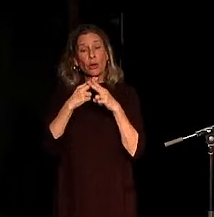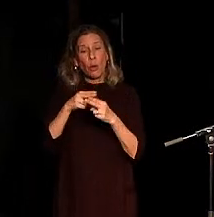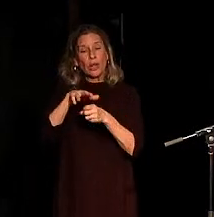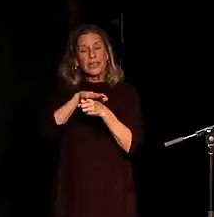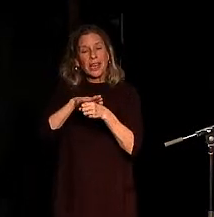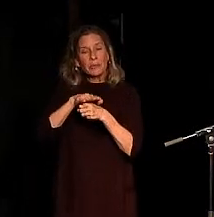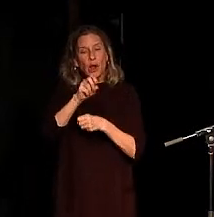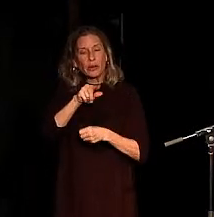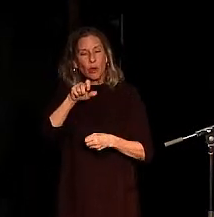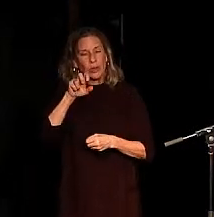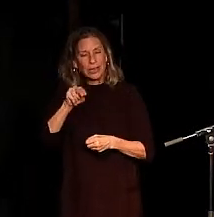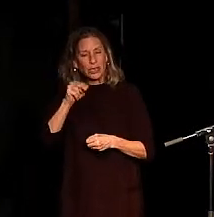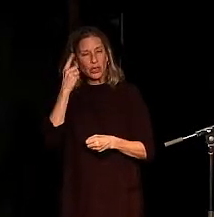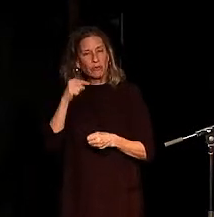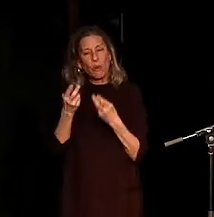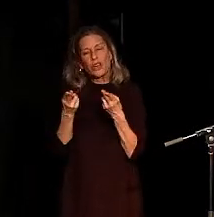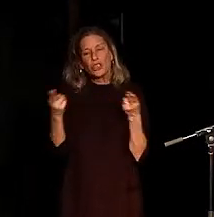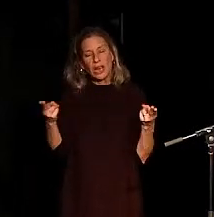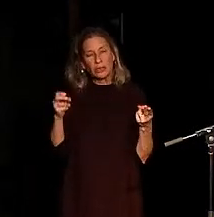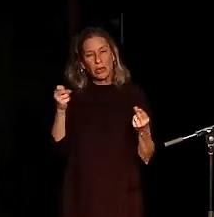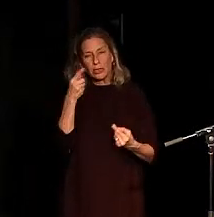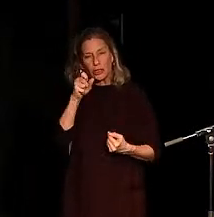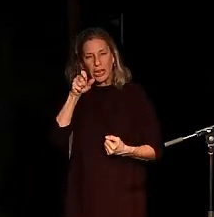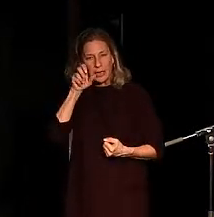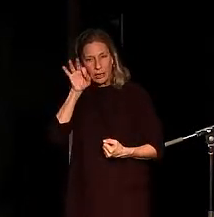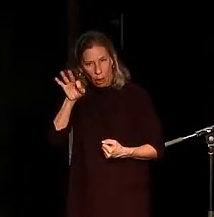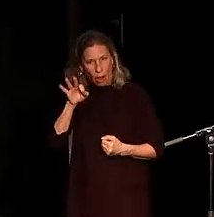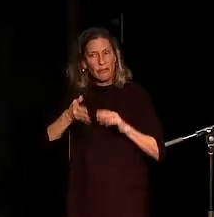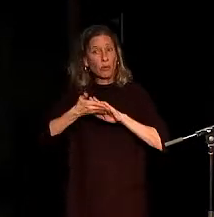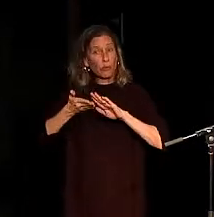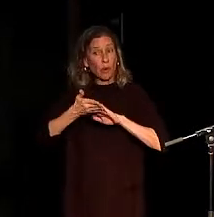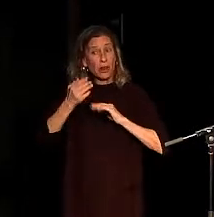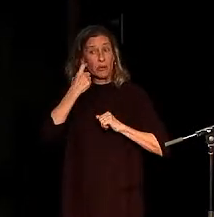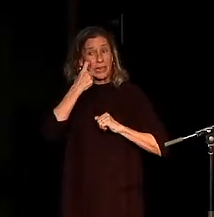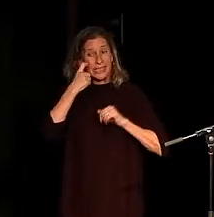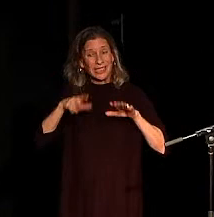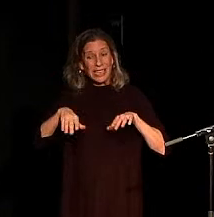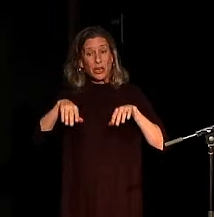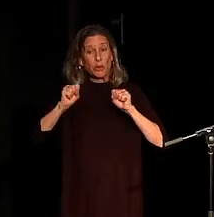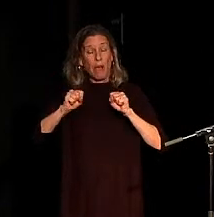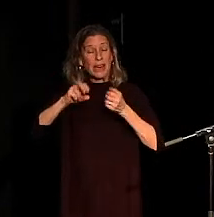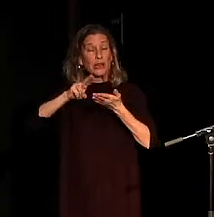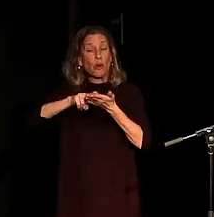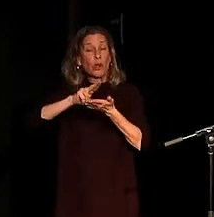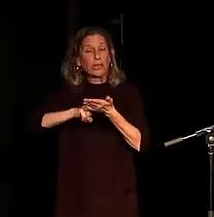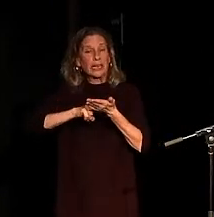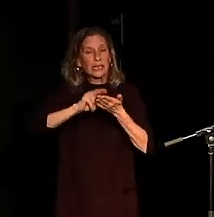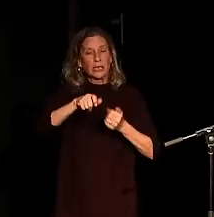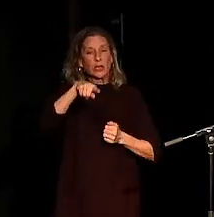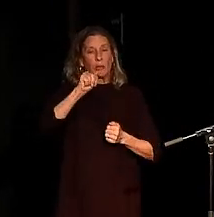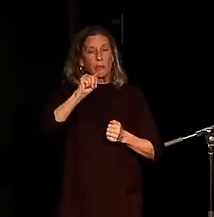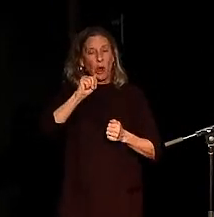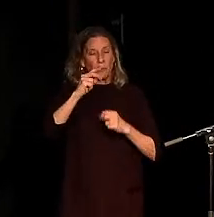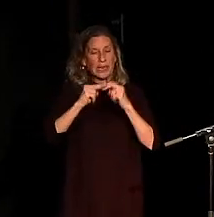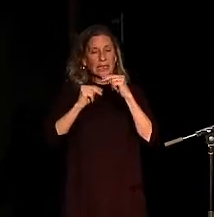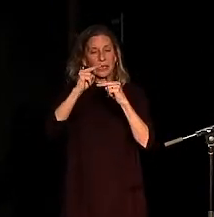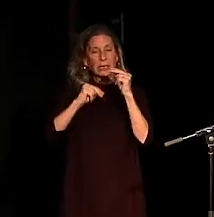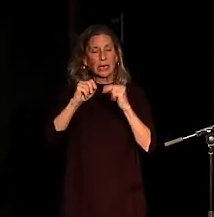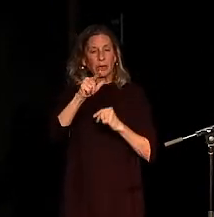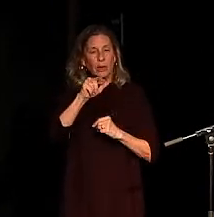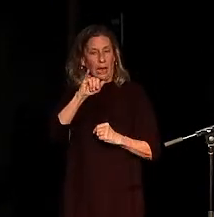for Shelter, and Shaloff runs it, and they just acquired, well, they net leased a set of apartments in a building in Long Island